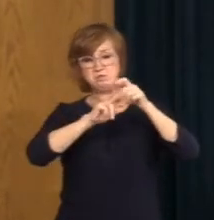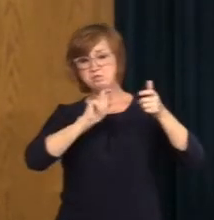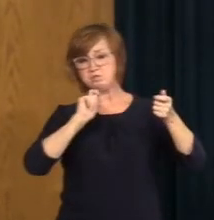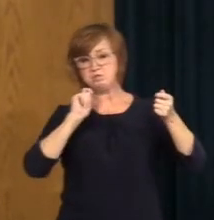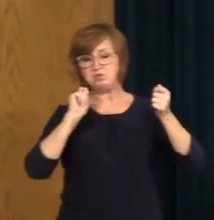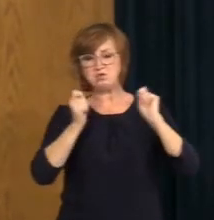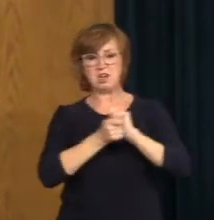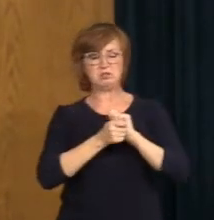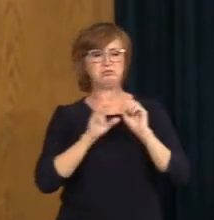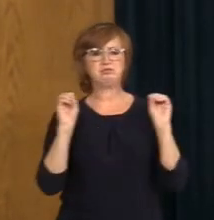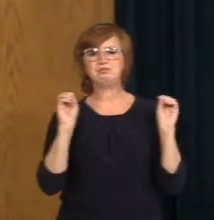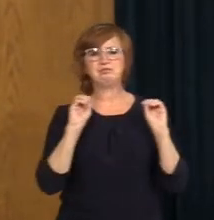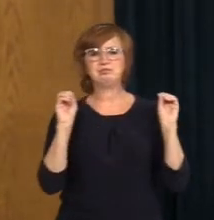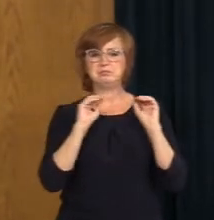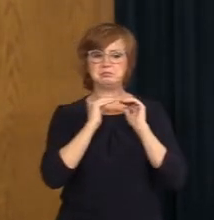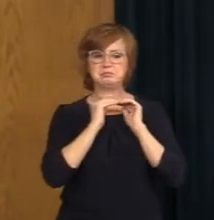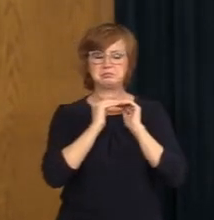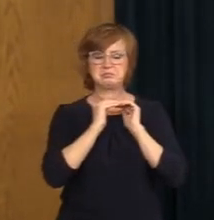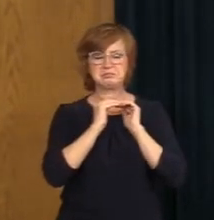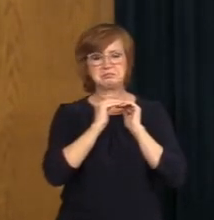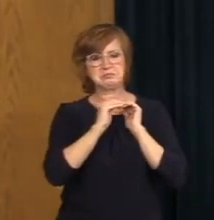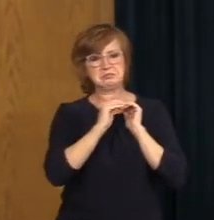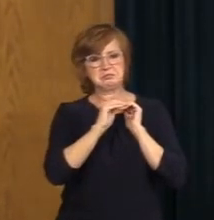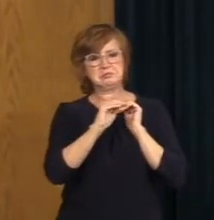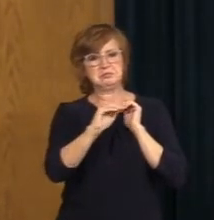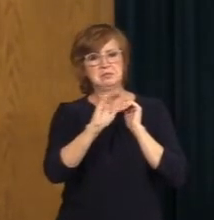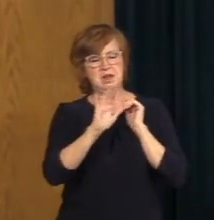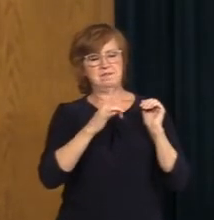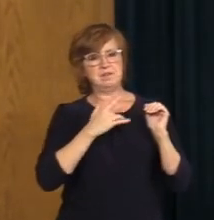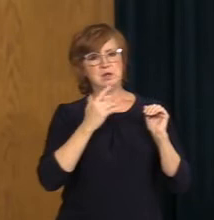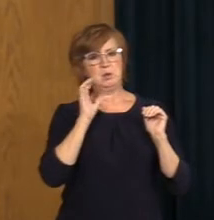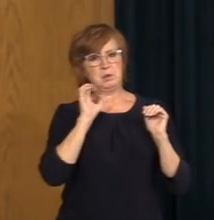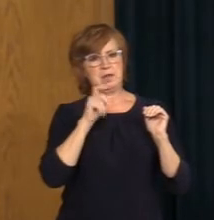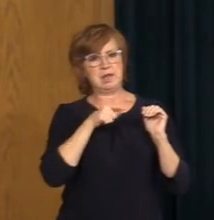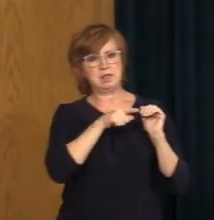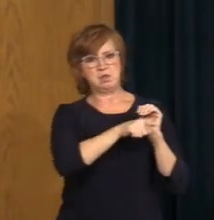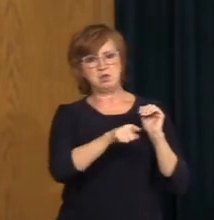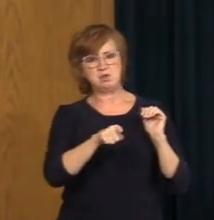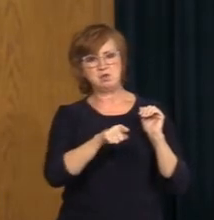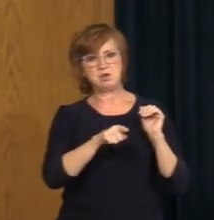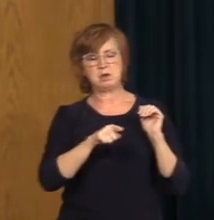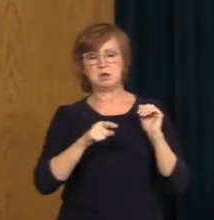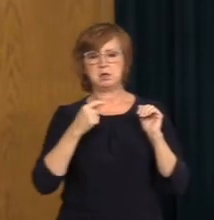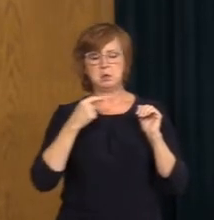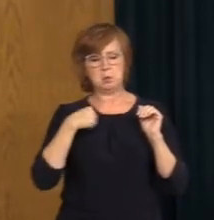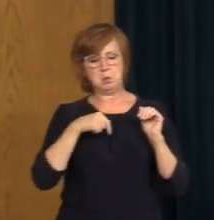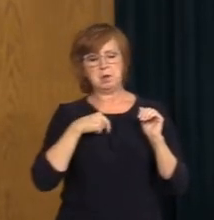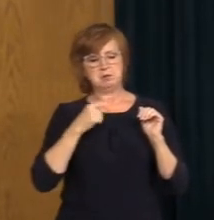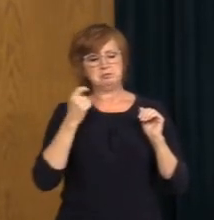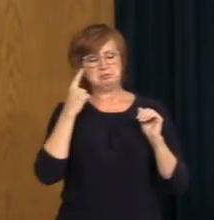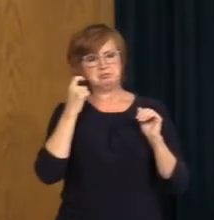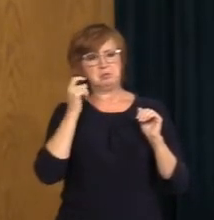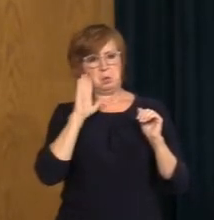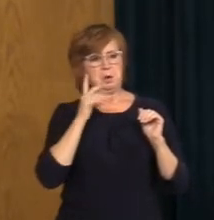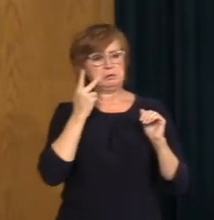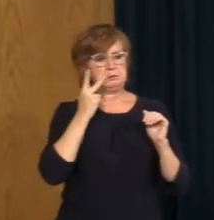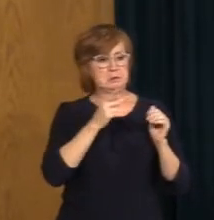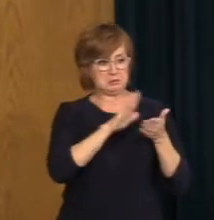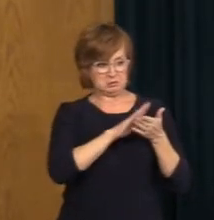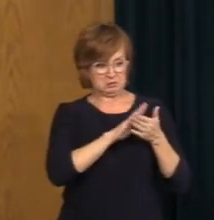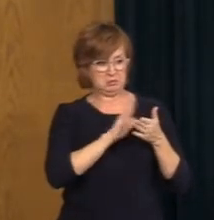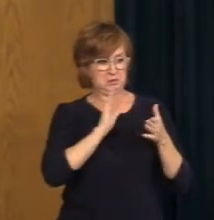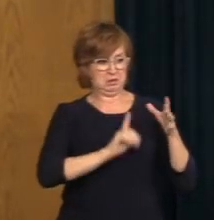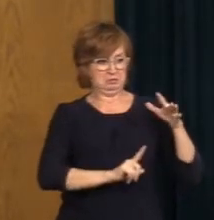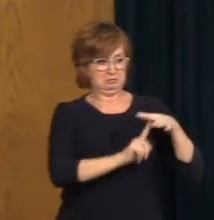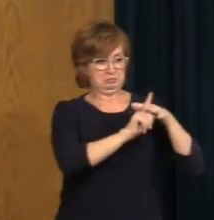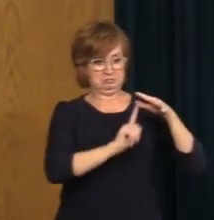we stay the course. We'll expect to see the occasional case or two in a school, but as long as we can keep our overall numbers low, as long as we